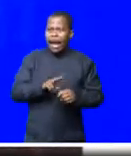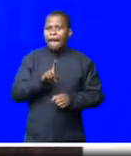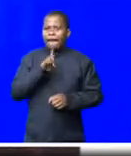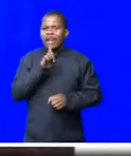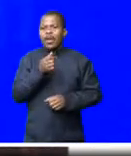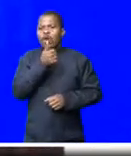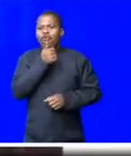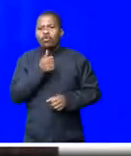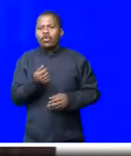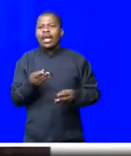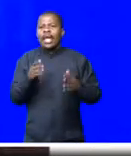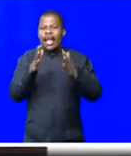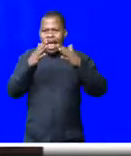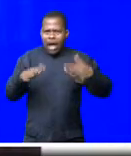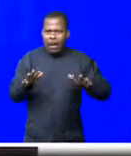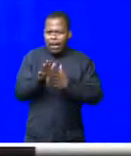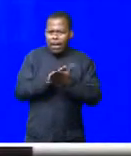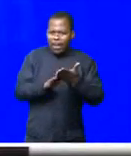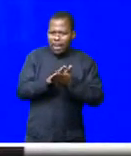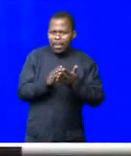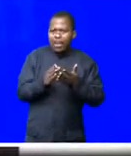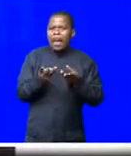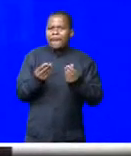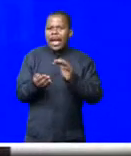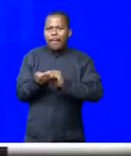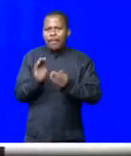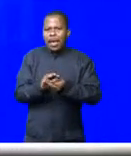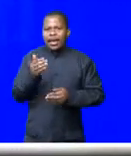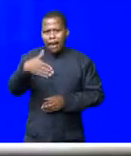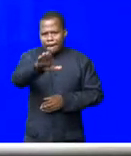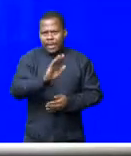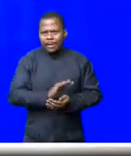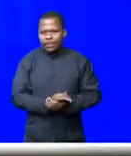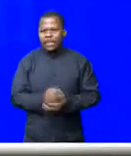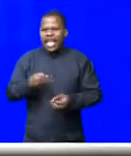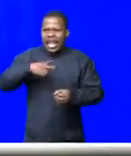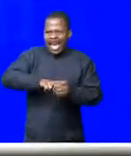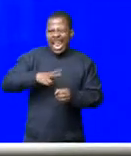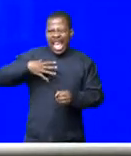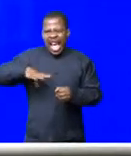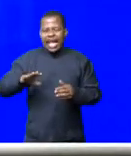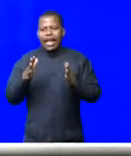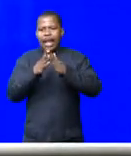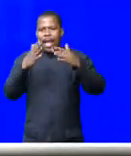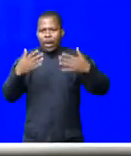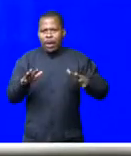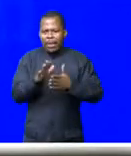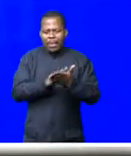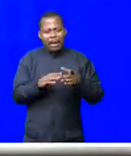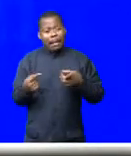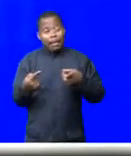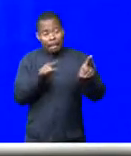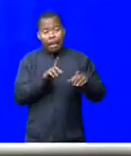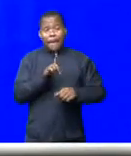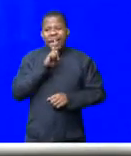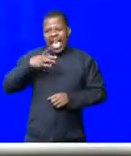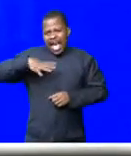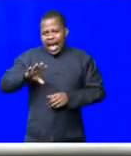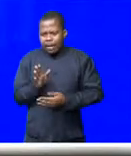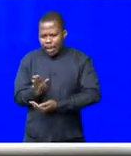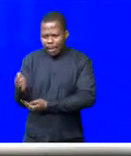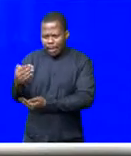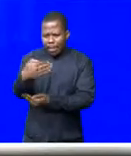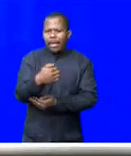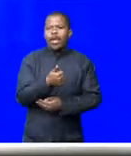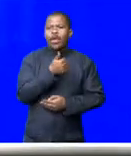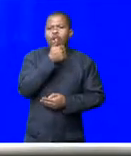ukuthi wonke muntu atenyaye DB, but kufuna ukuthi ezilomunye atikhipha ngoba atenyaya, but kube khona nomunye